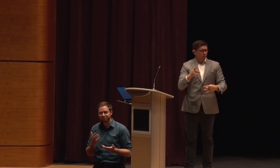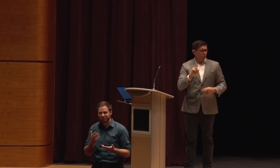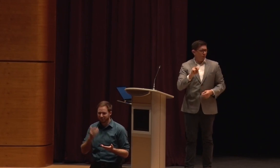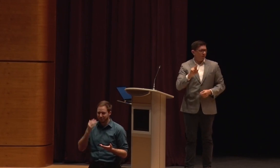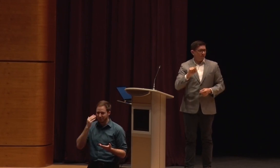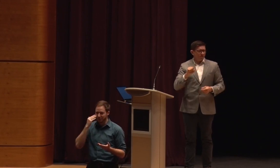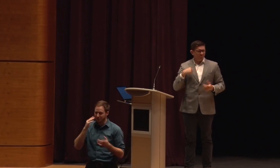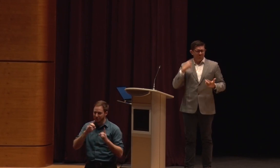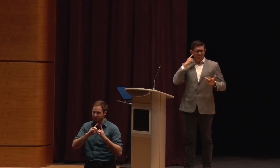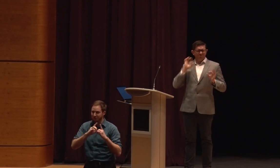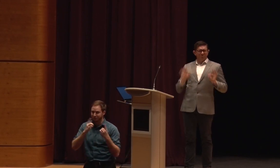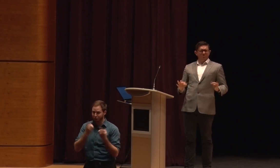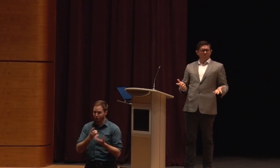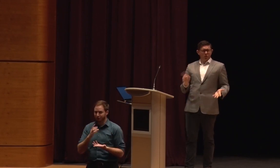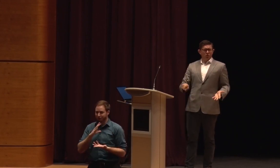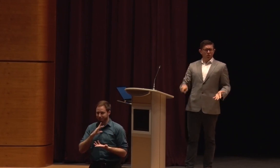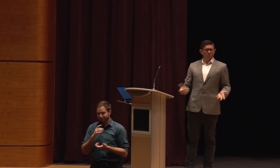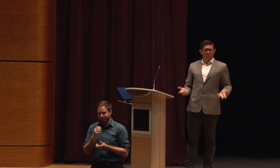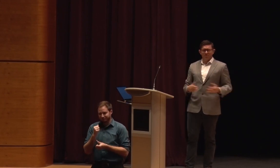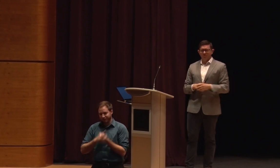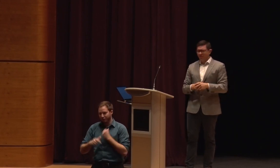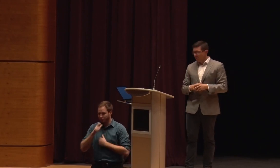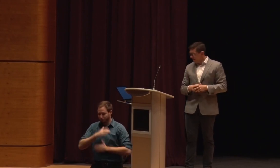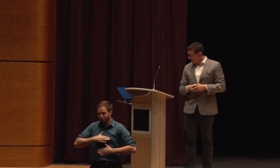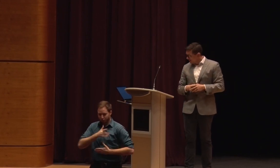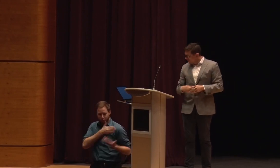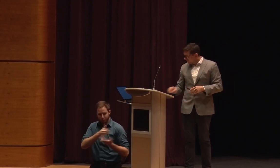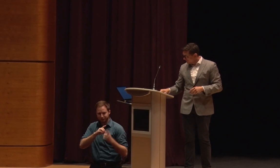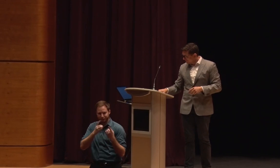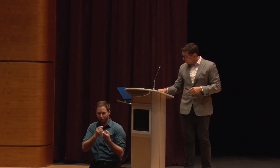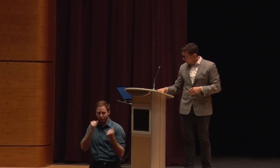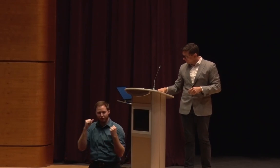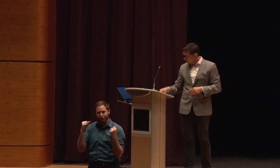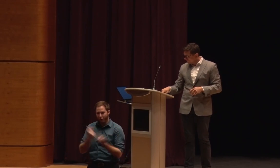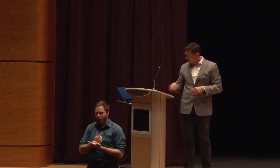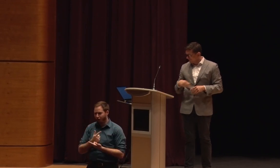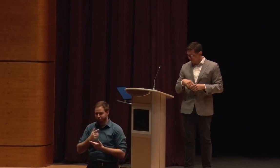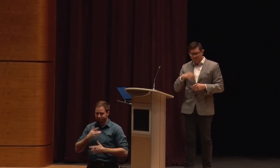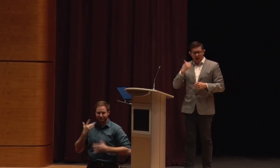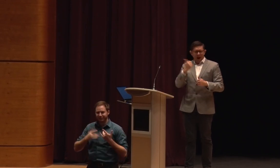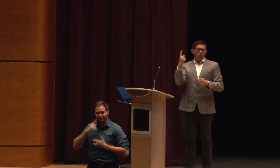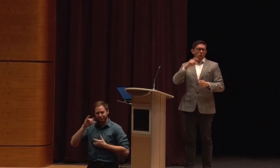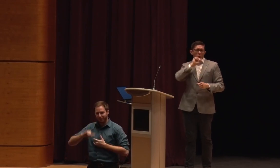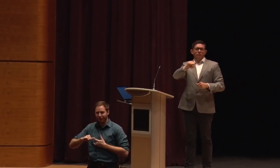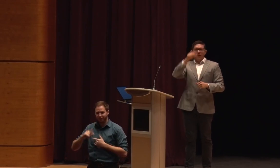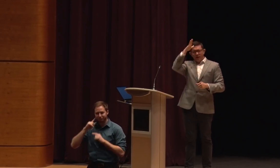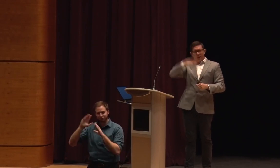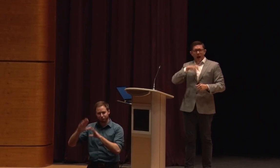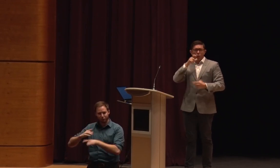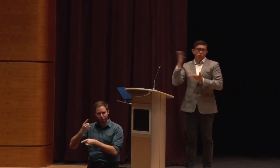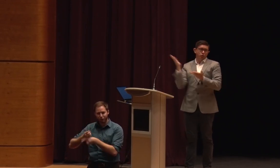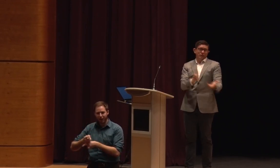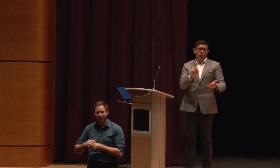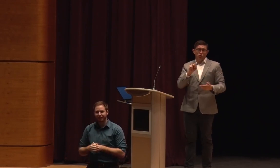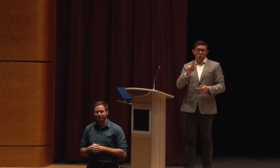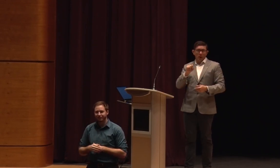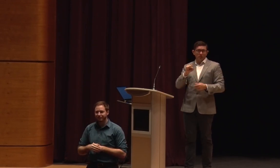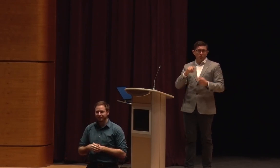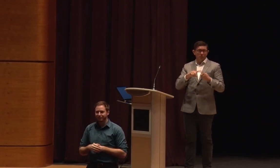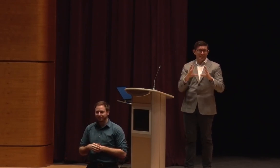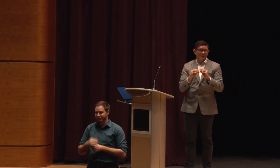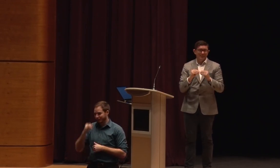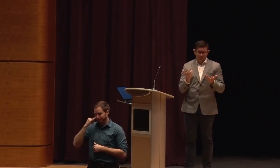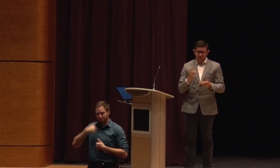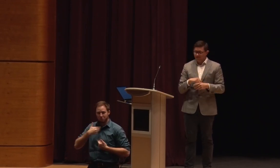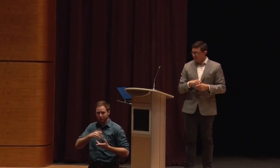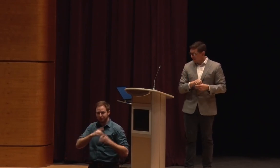Now, you know, donuts are pretty nice. Everyone would like the person that brings donuts, right? I mean, that sounds like that's a good thing. Everyone loves the guy